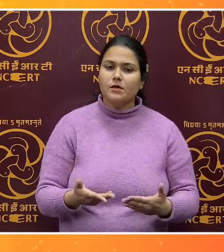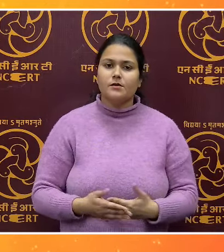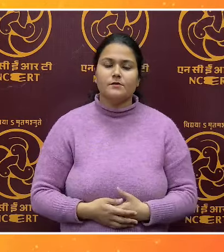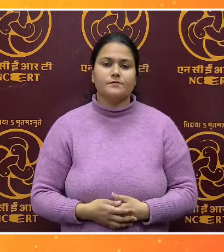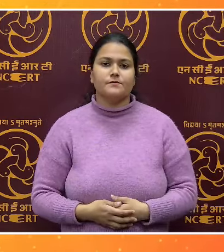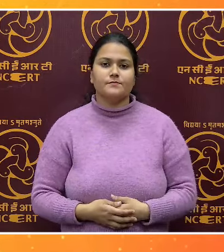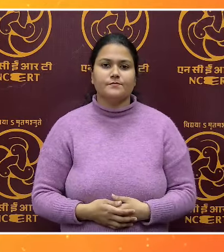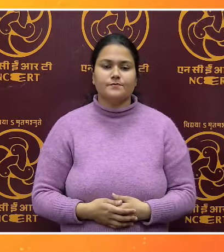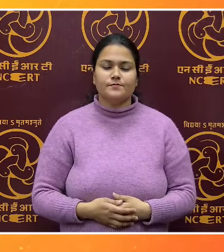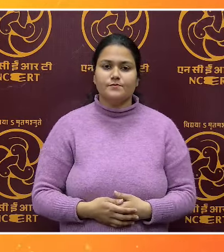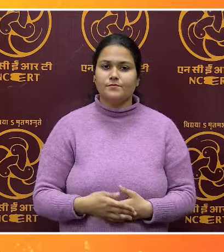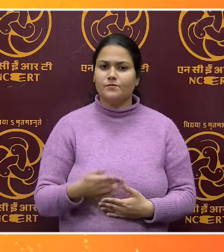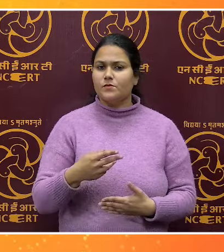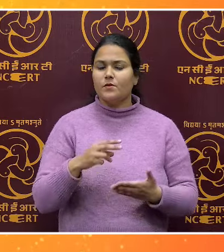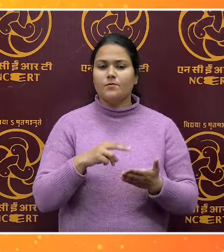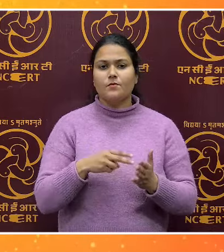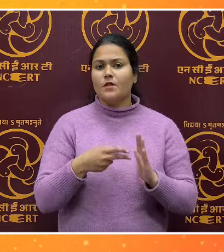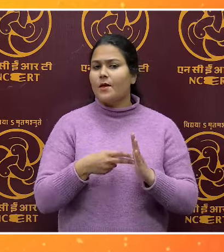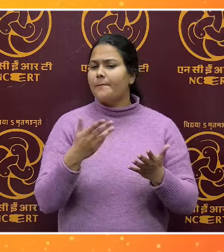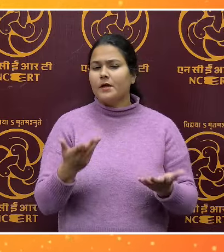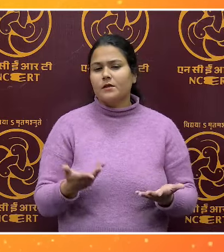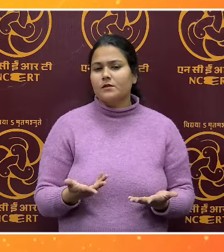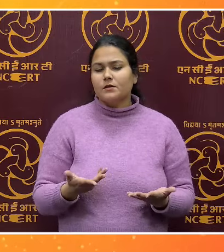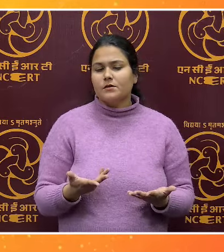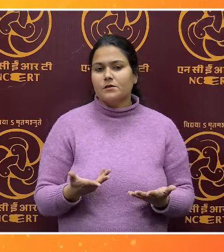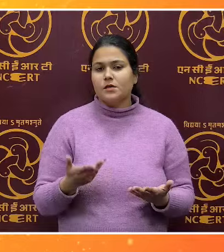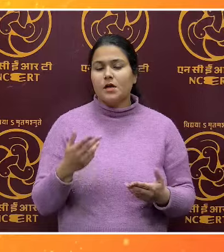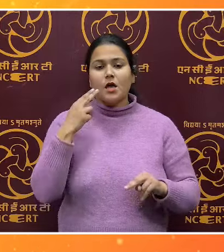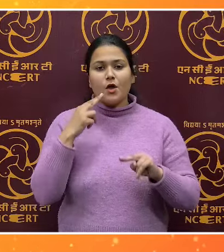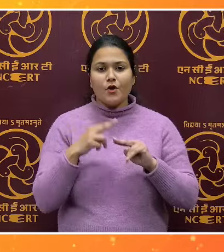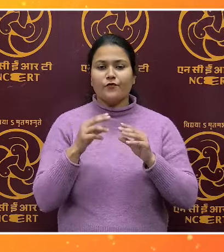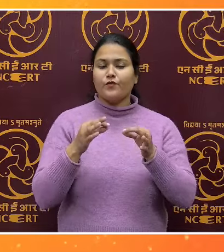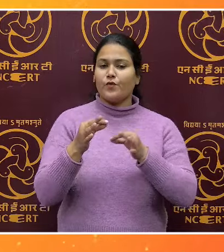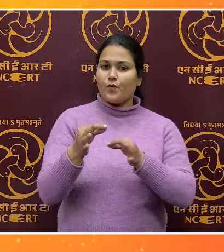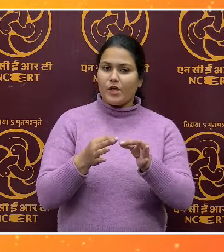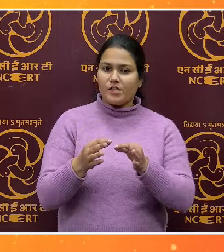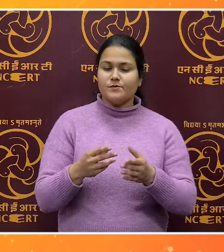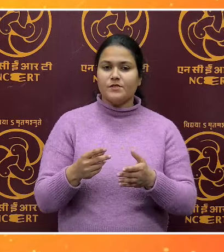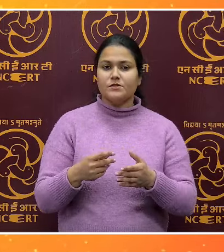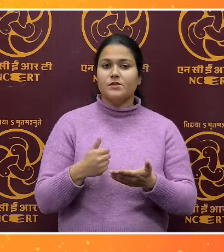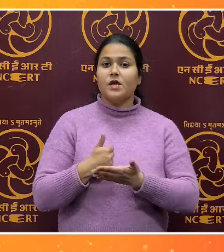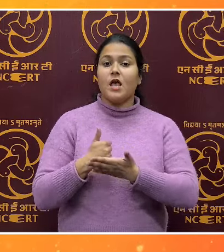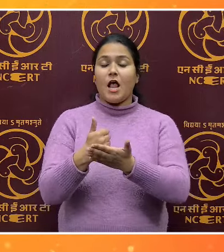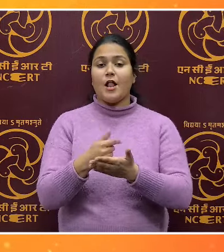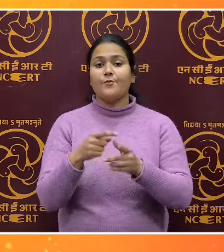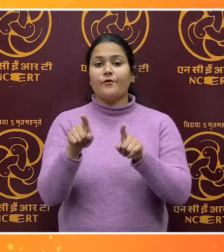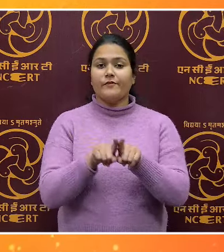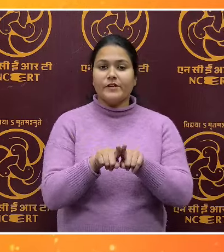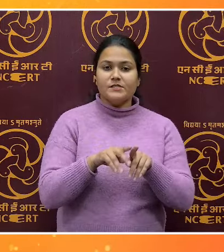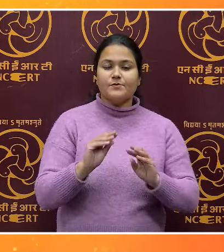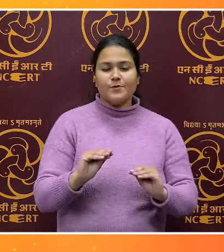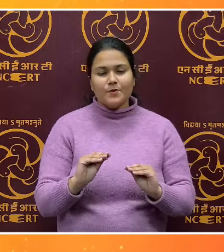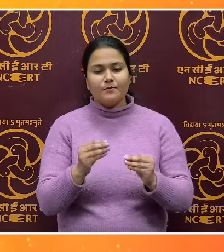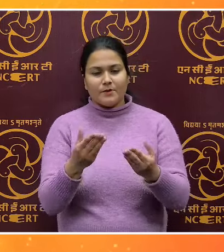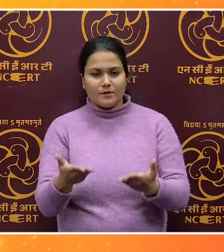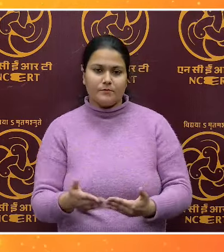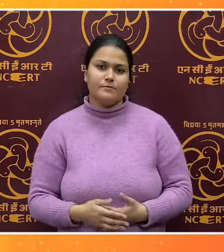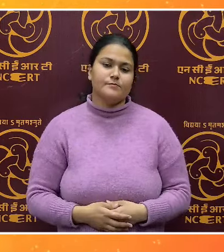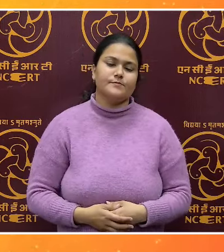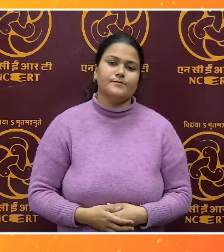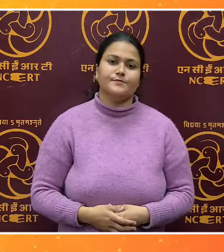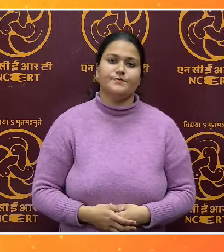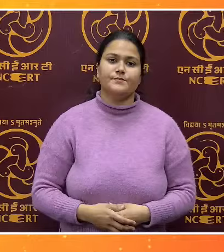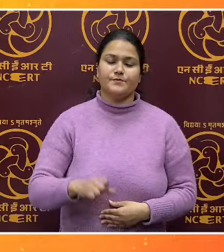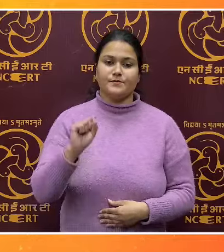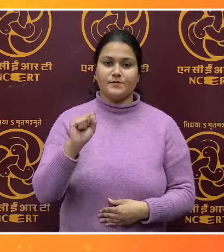that what exactly are these compounds, and if you can explain it with the help of some examples, that would be better. Yeah.